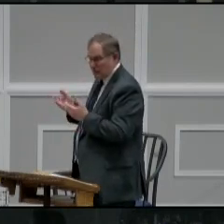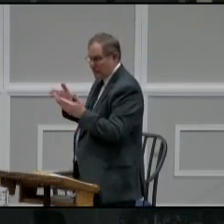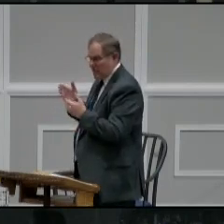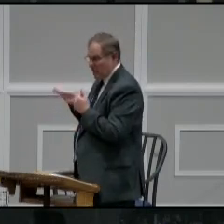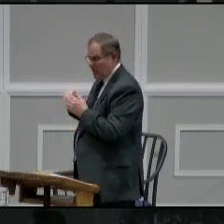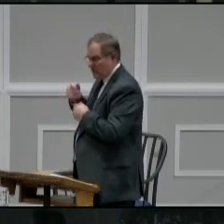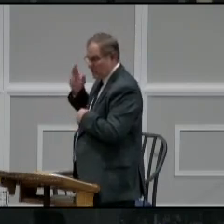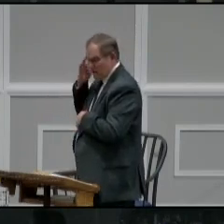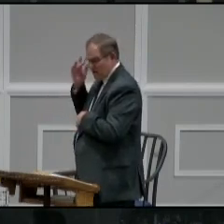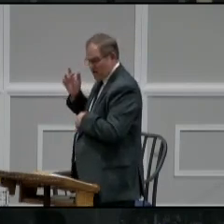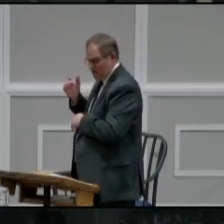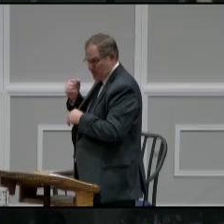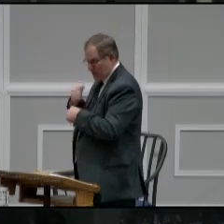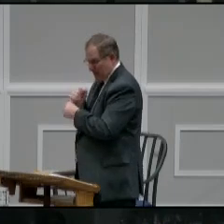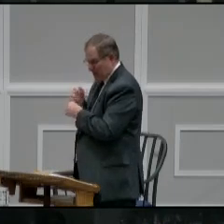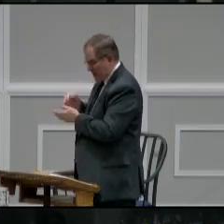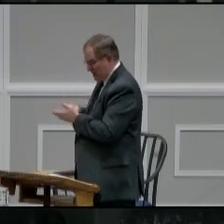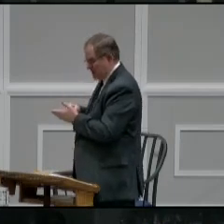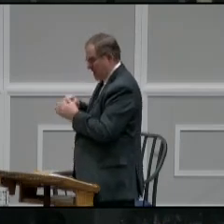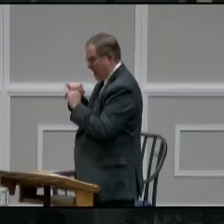gold to make this idol?